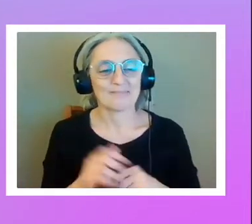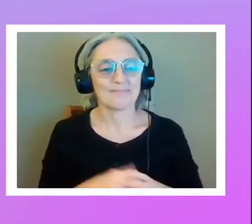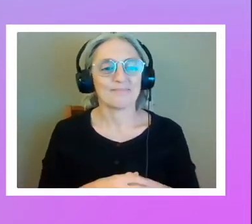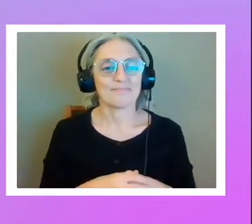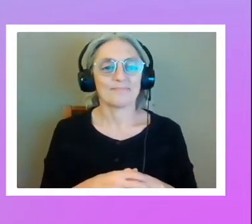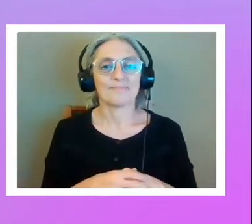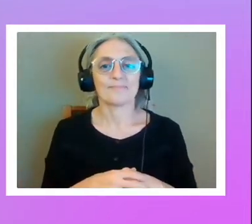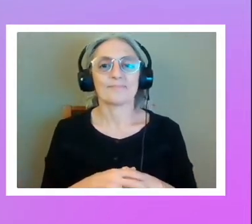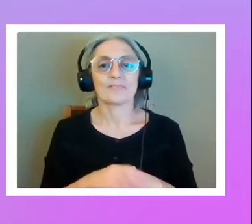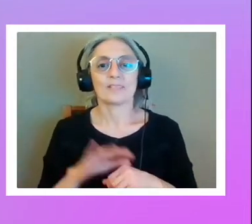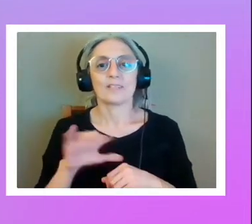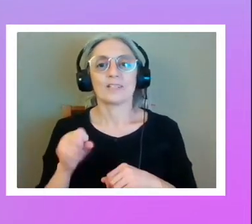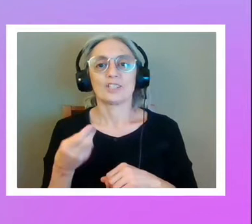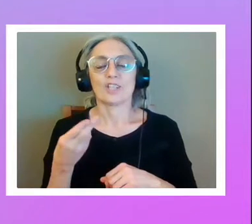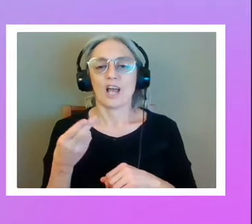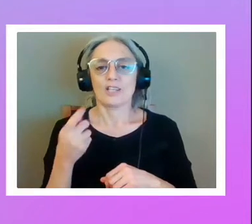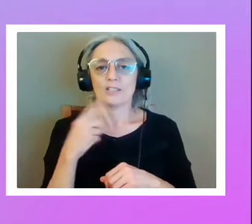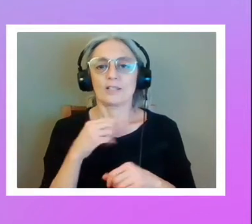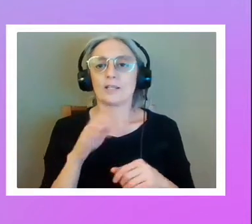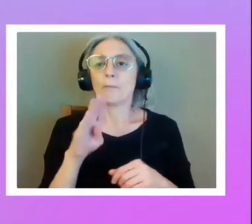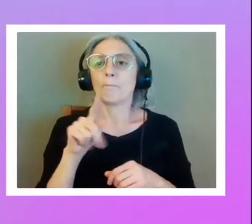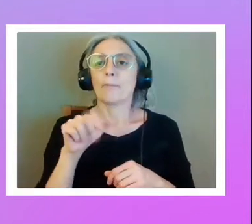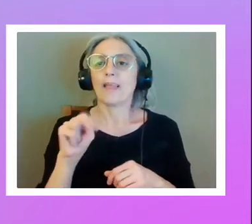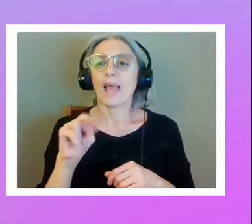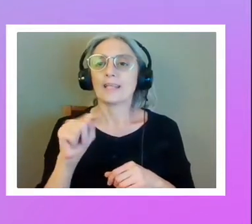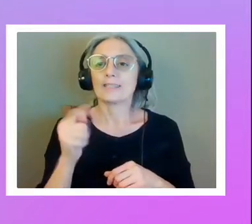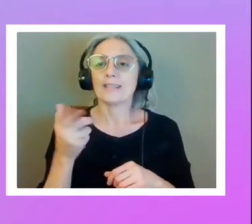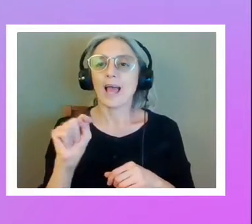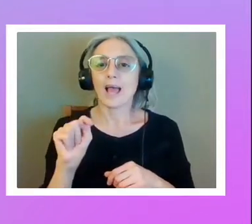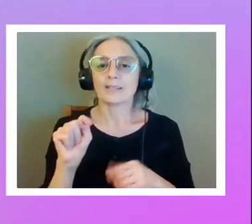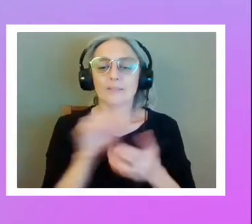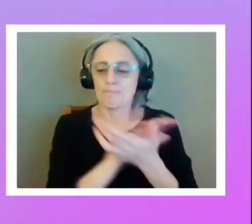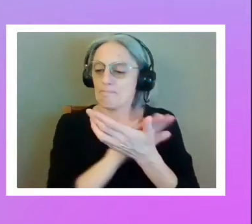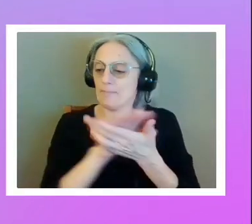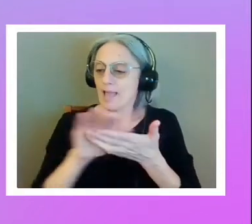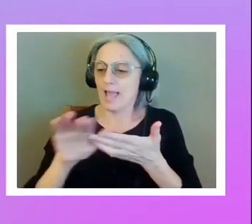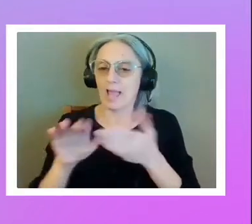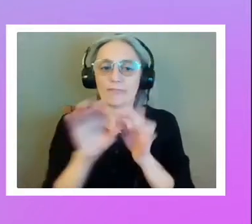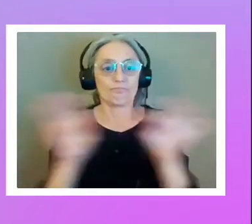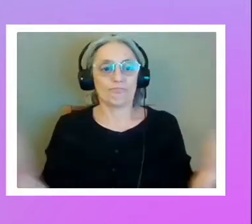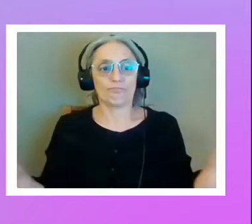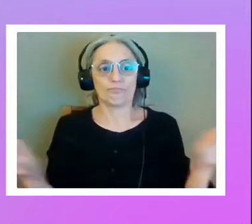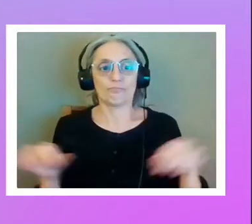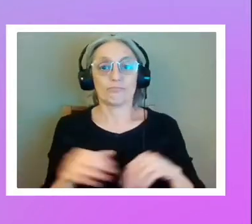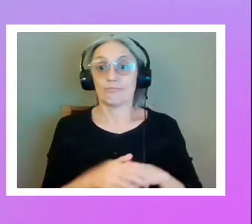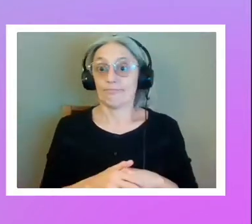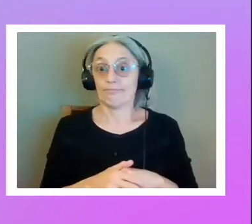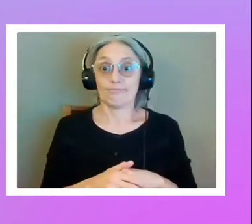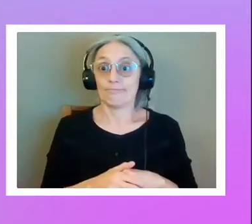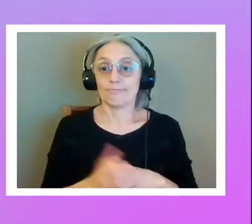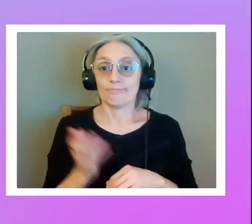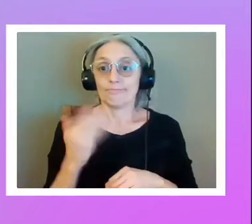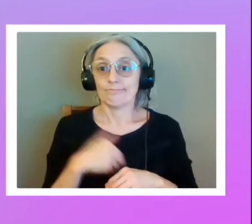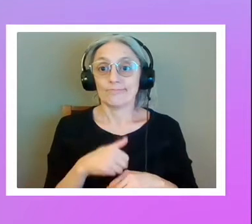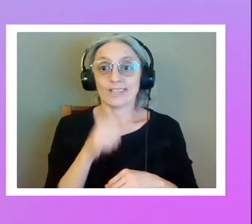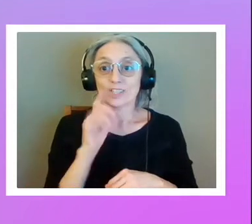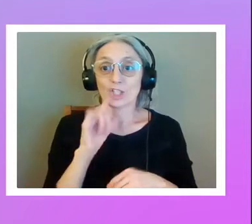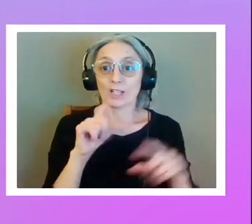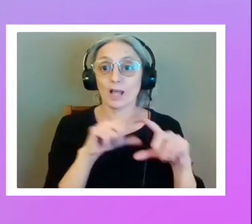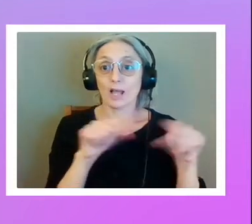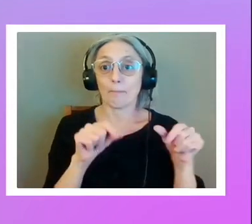Looks like plain text. Plain text. You had no idea that was a button. We just missed a customer. Anybody